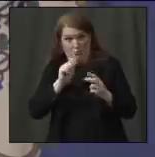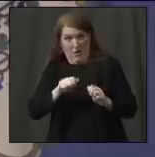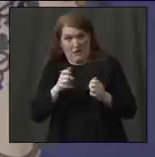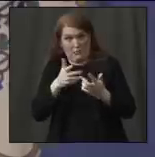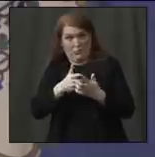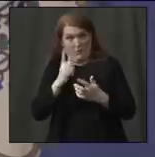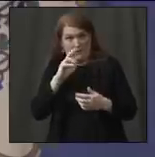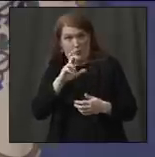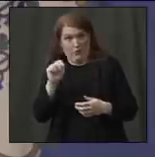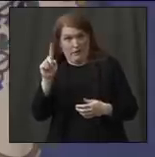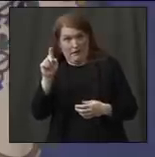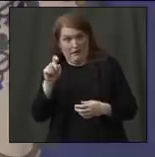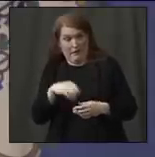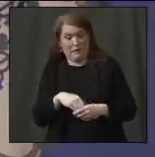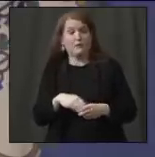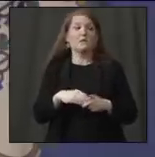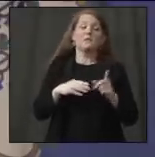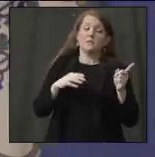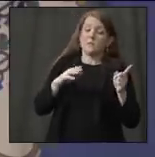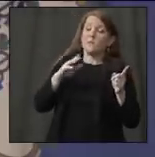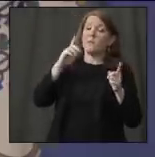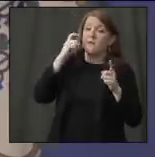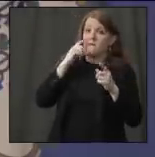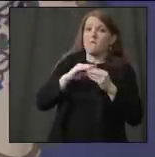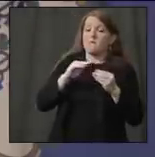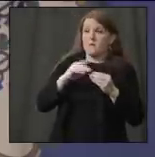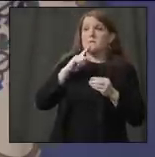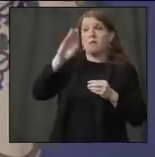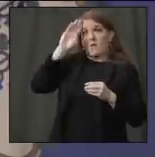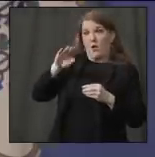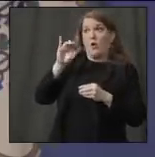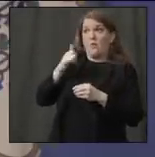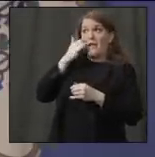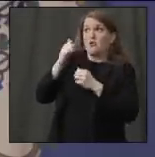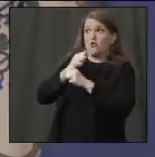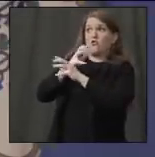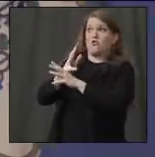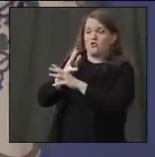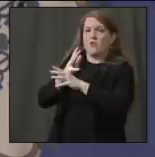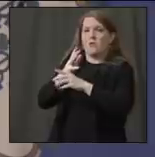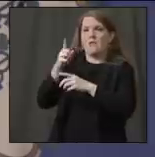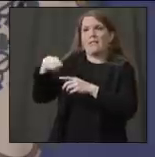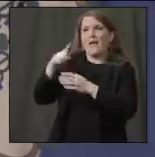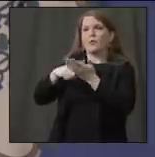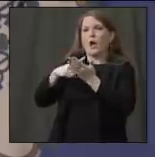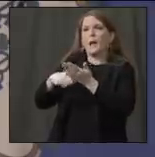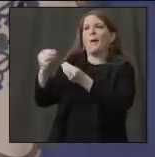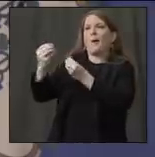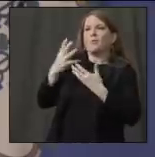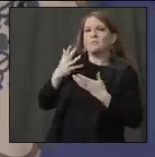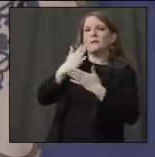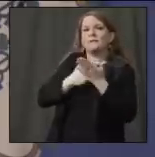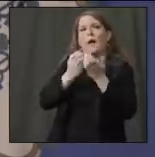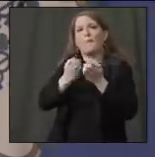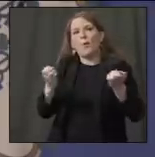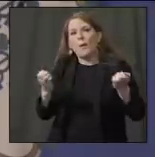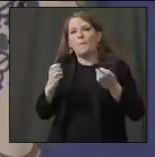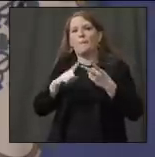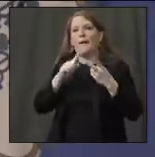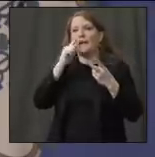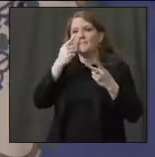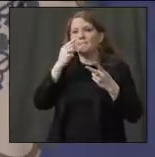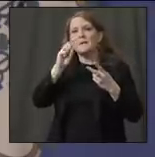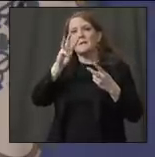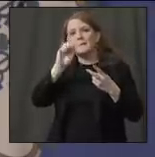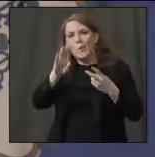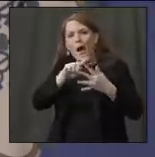providing us the reagents, swabs, and everything we need to test at least 2% of our people, on a daily basis. And that